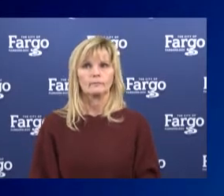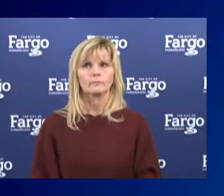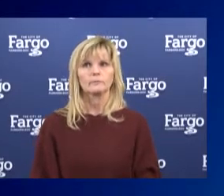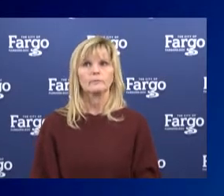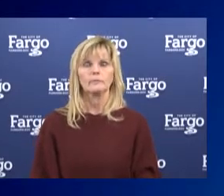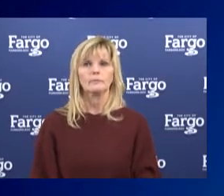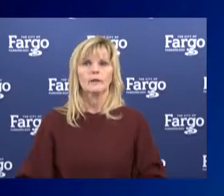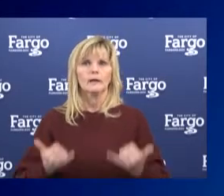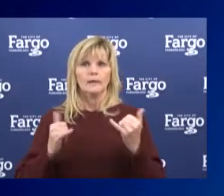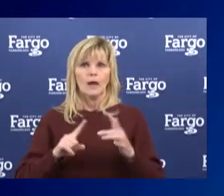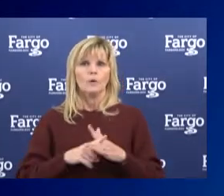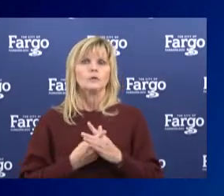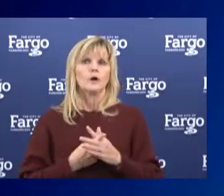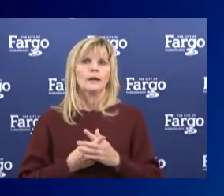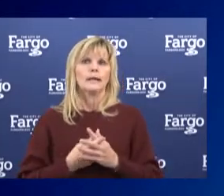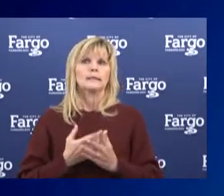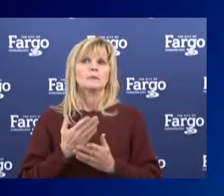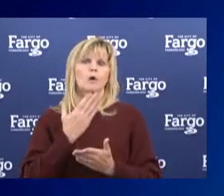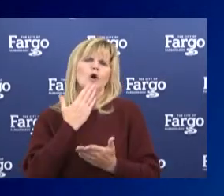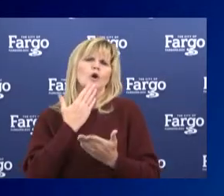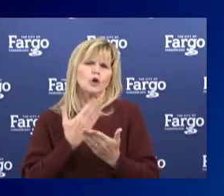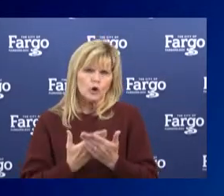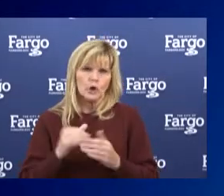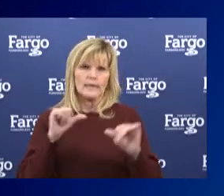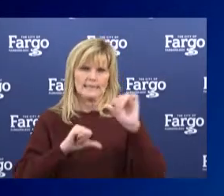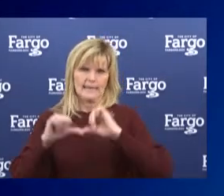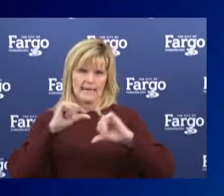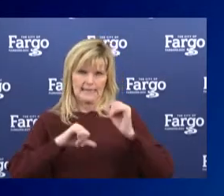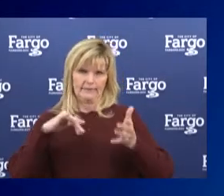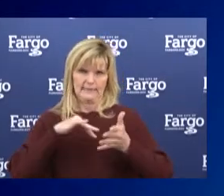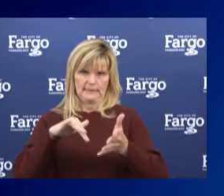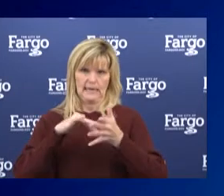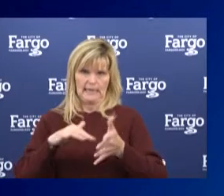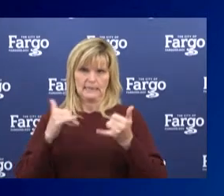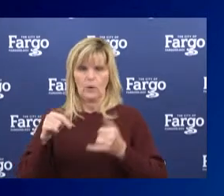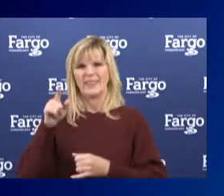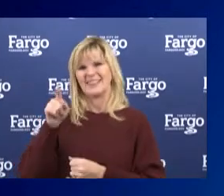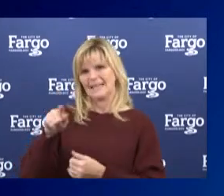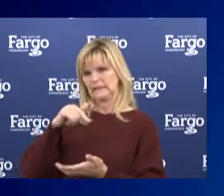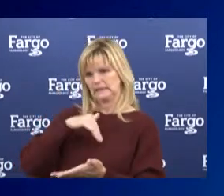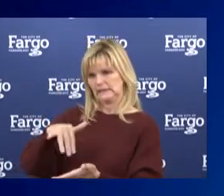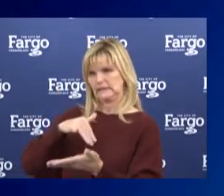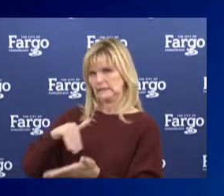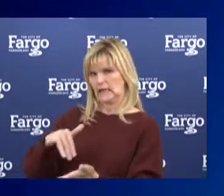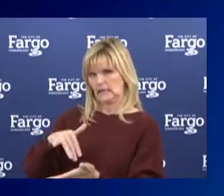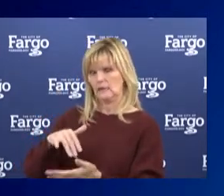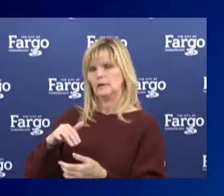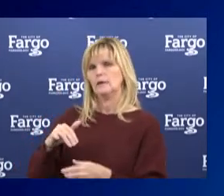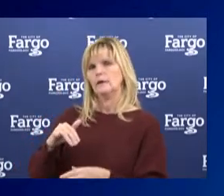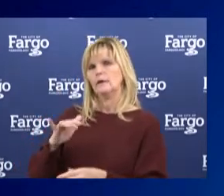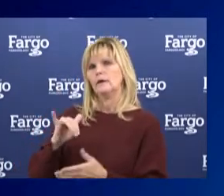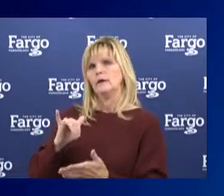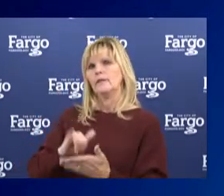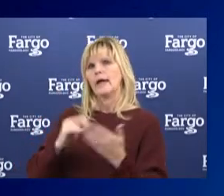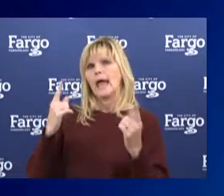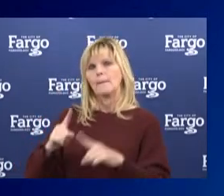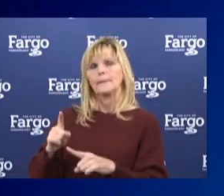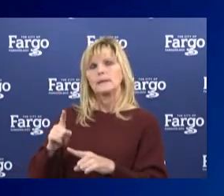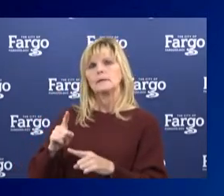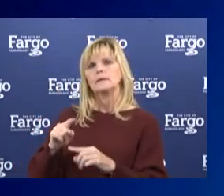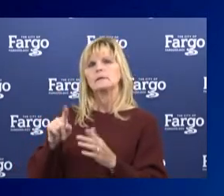And now we're starting to get some really good scientific studies on this. This was a study that was looking